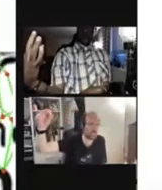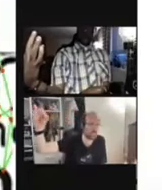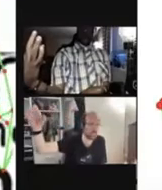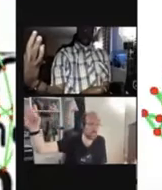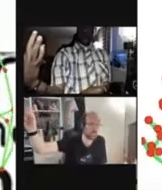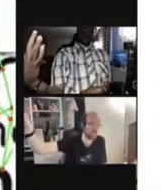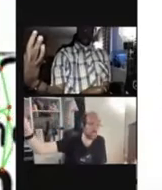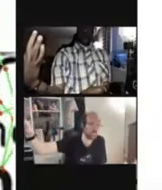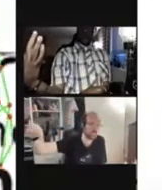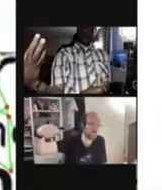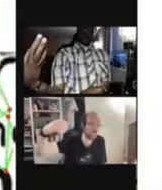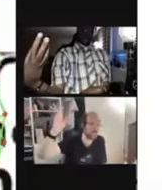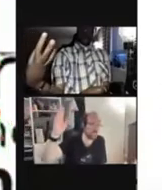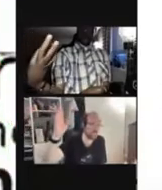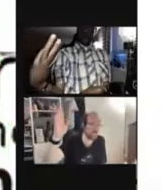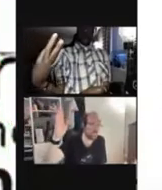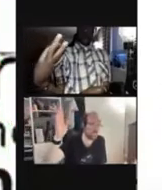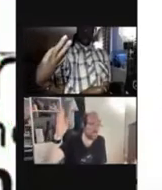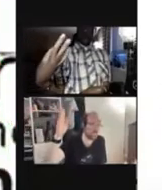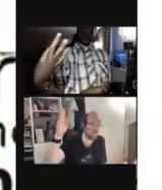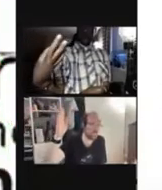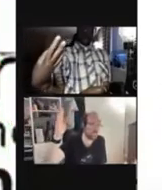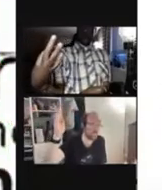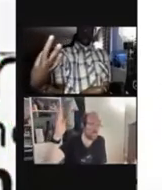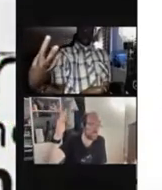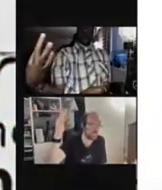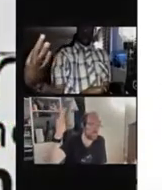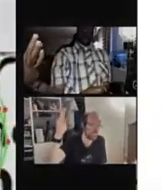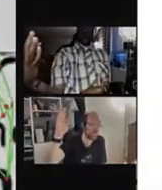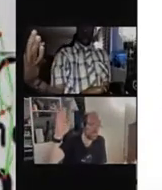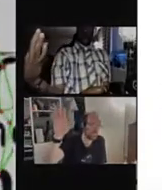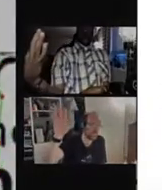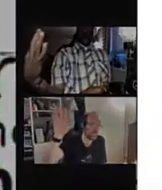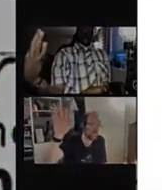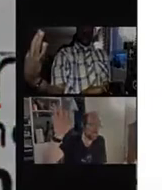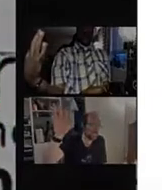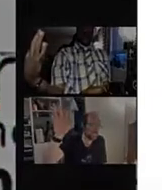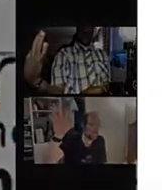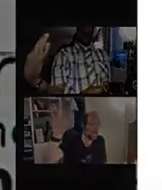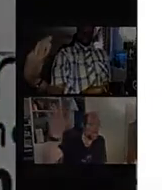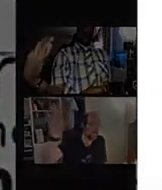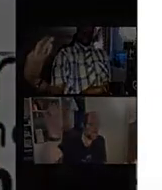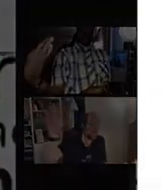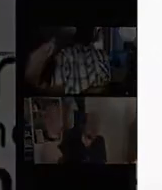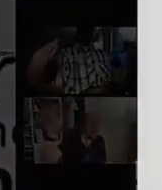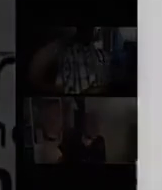The positions of our hands are controlling various waves on the screen, and they're also